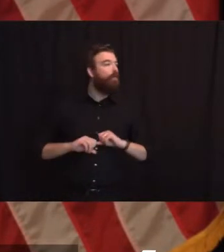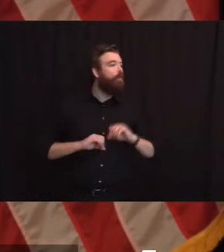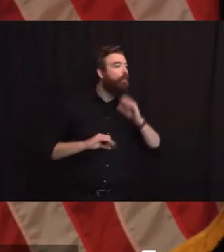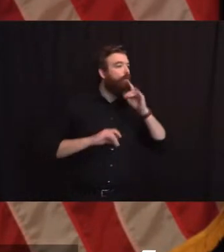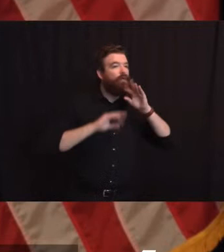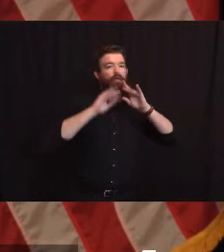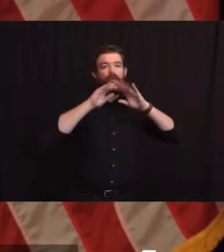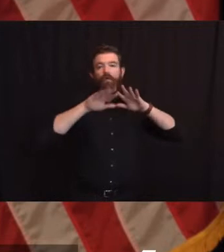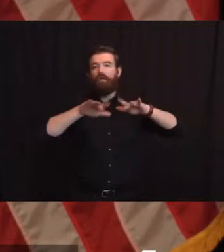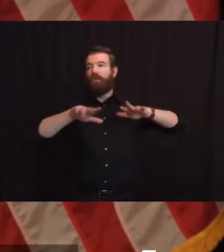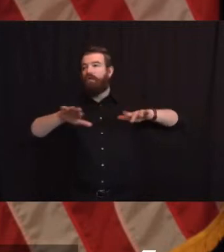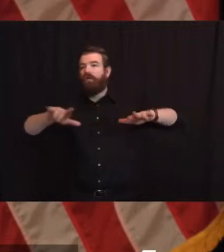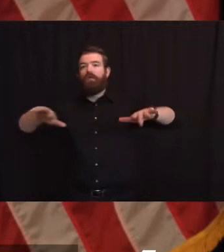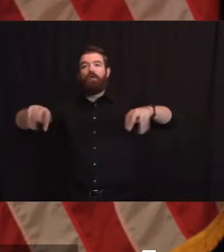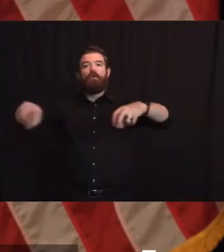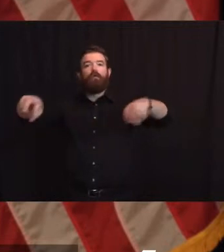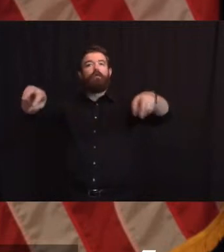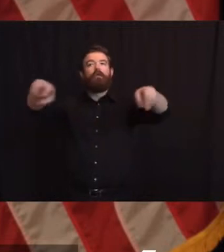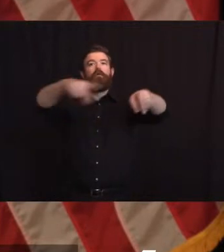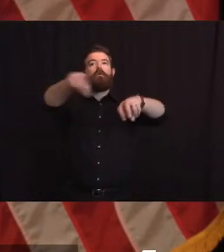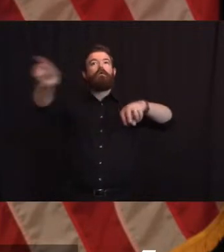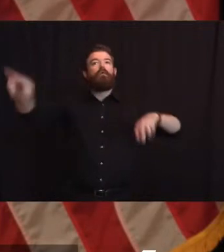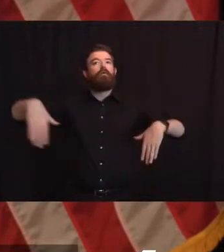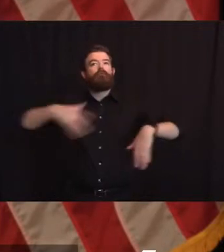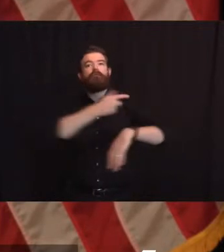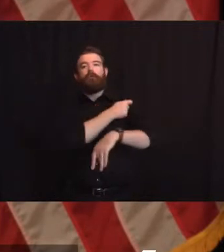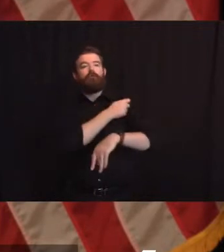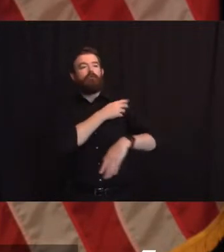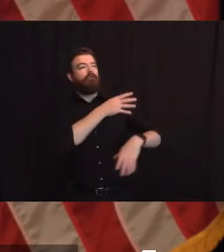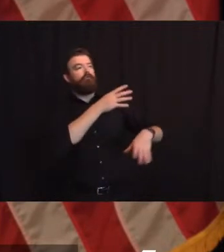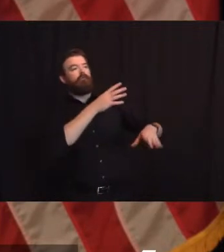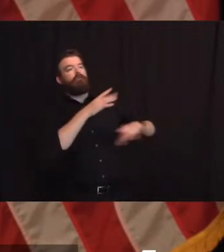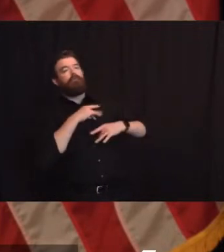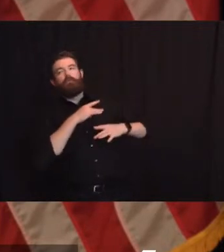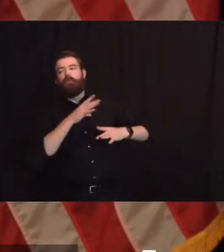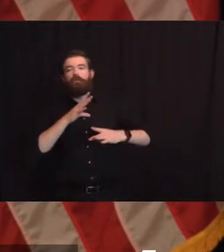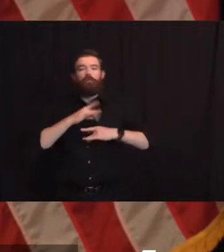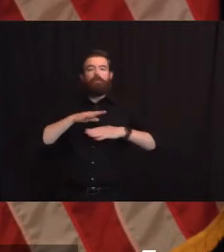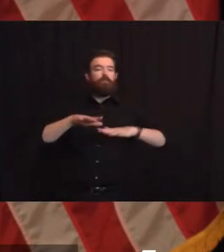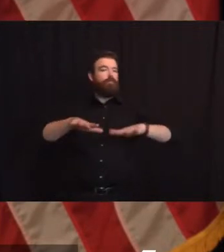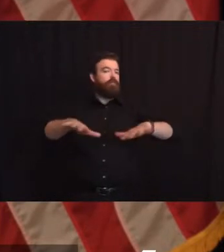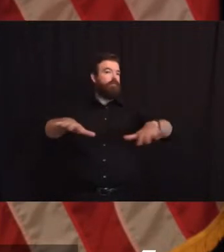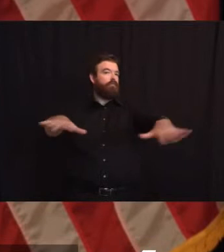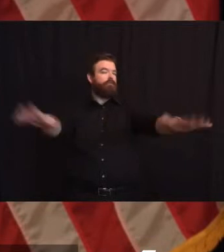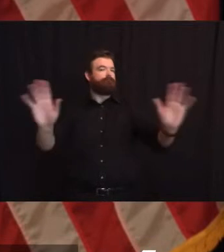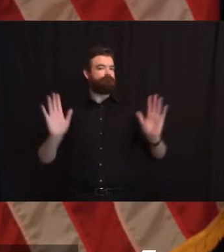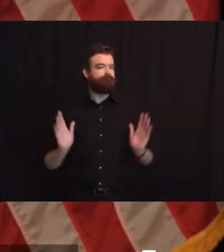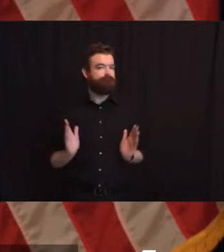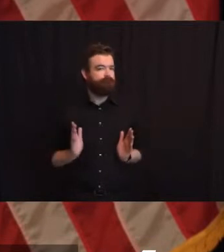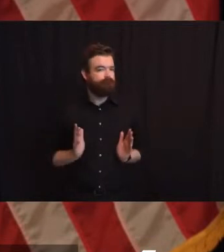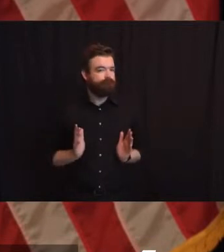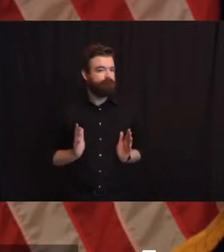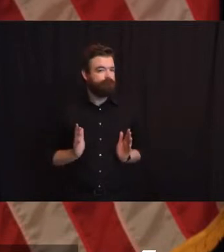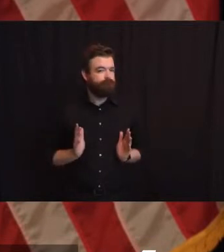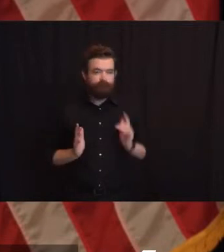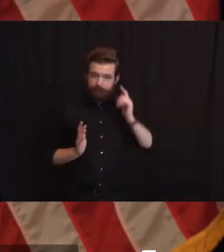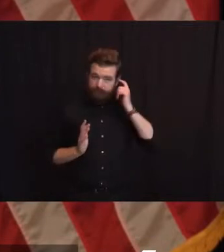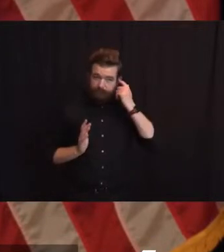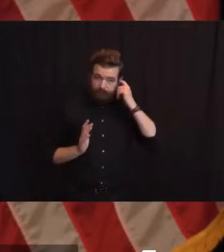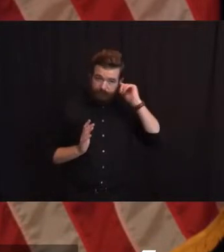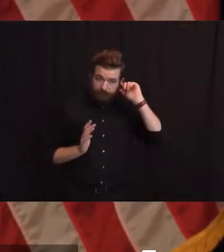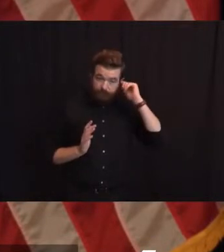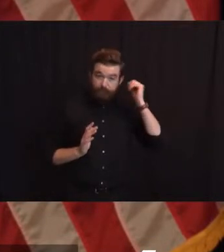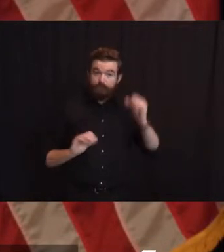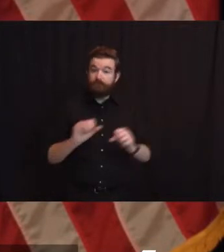that even though COVID-19 vaccine is really effective, it's not 100% effective.